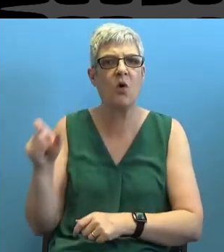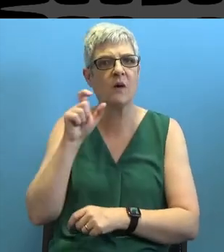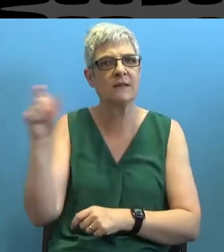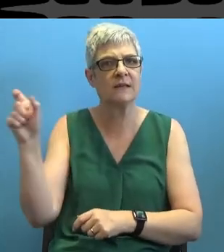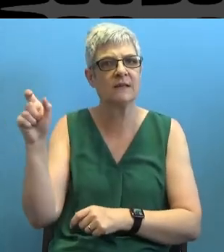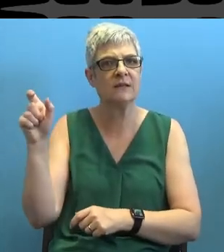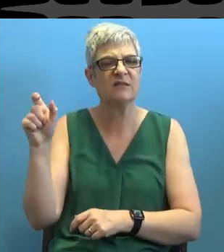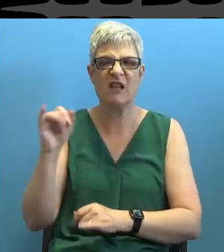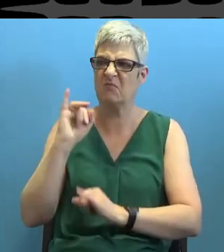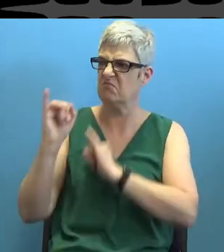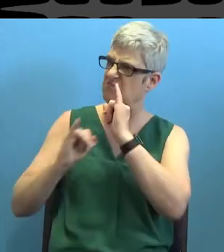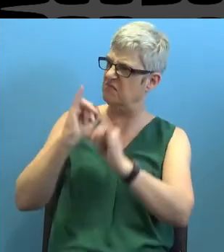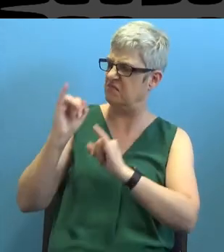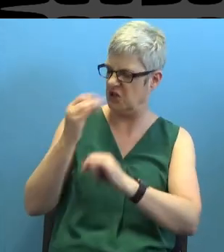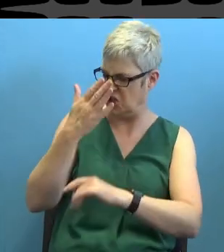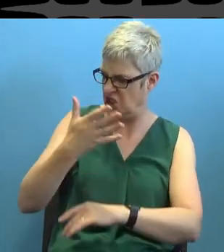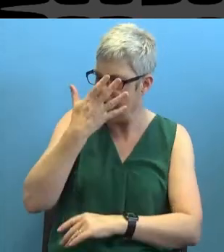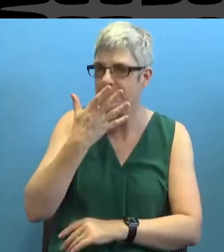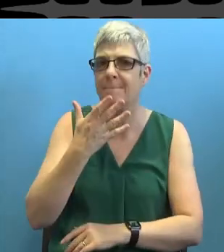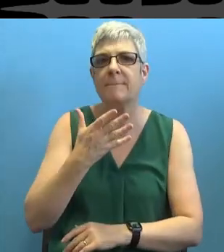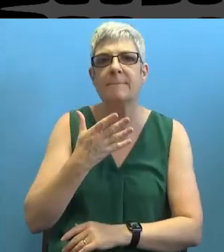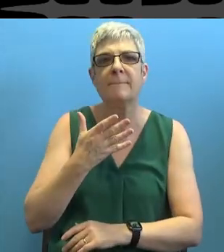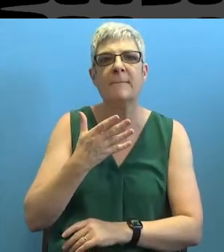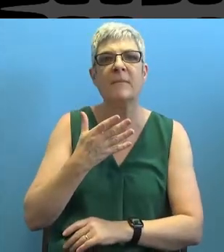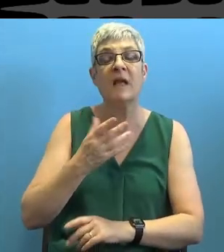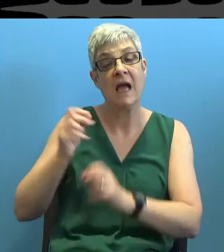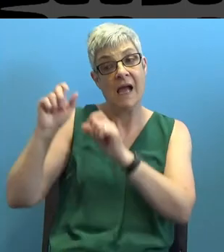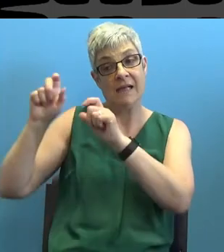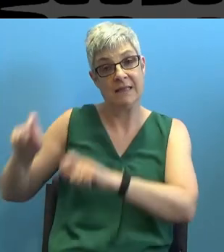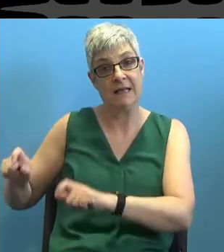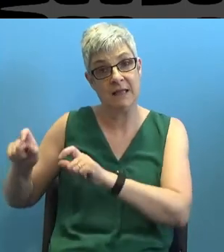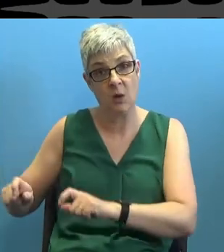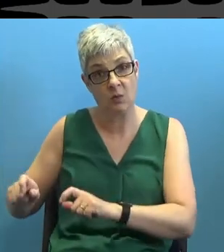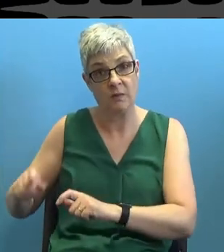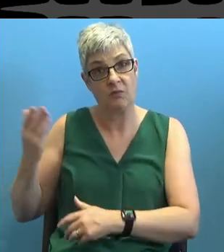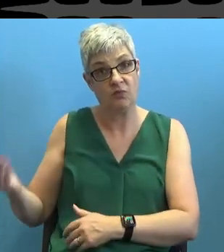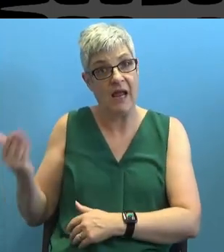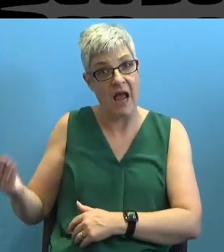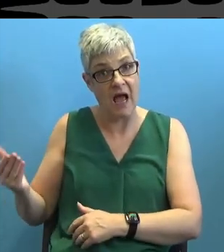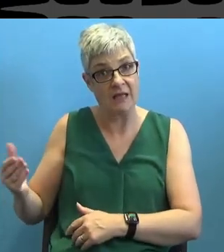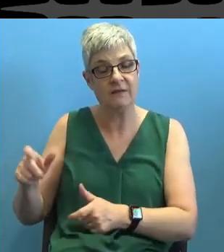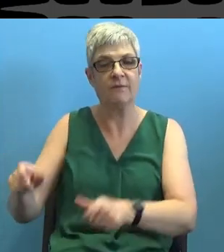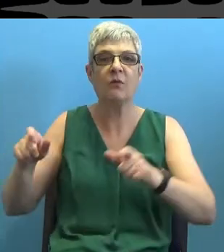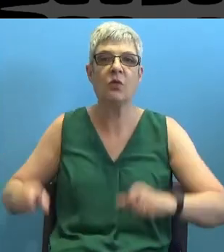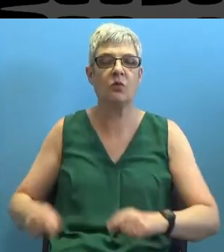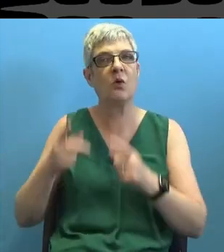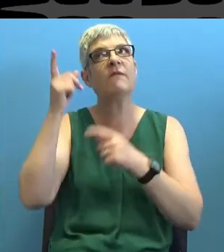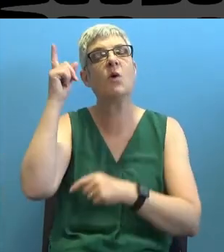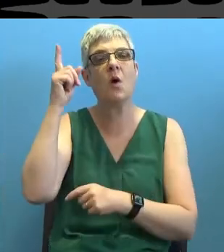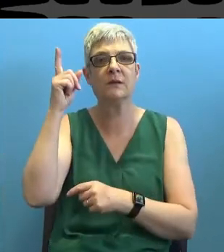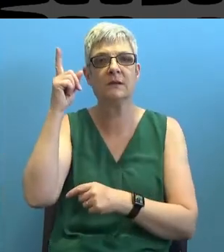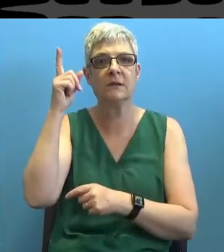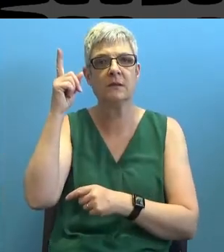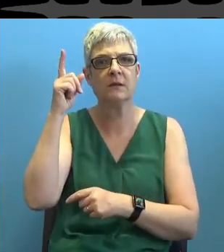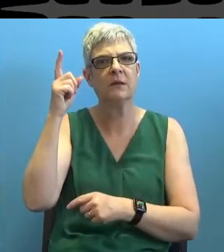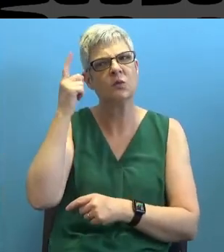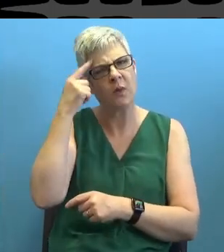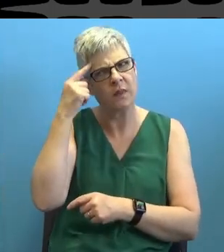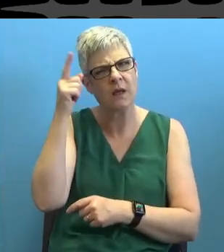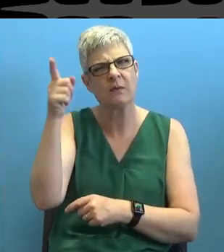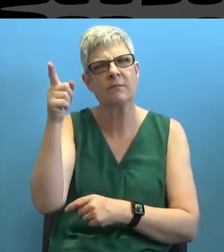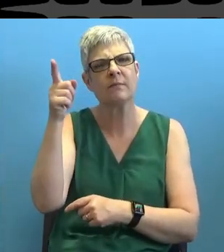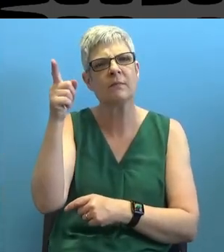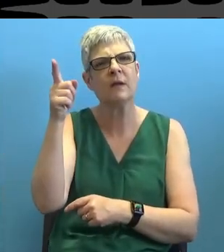scorning its shame, and sat down at the right hand of the throne of God. Consider him